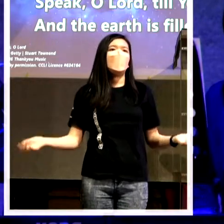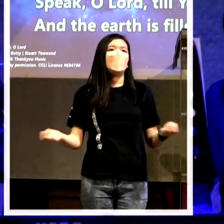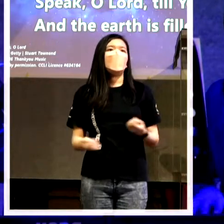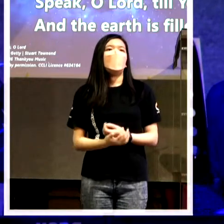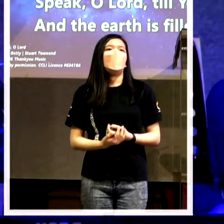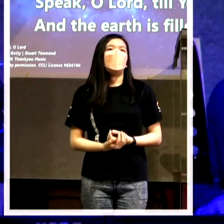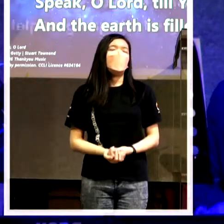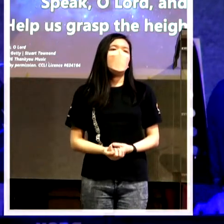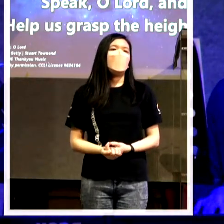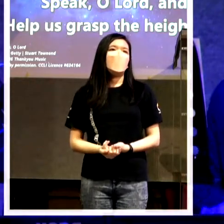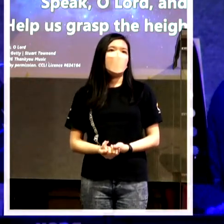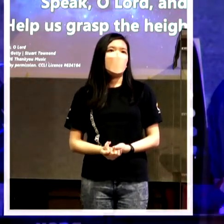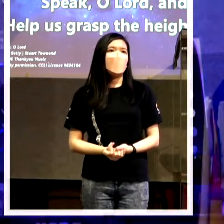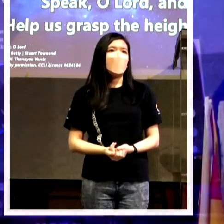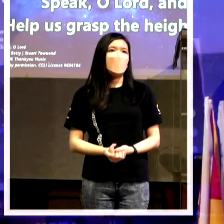glory.